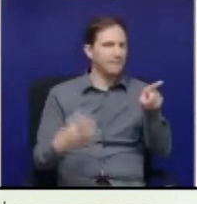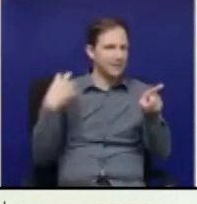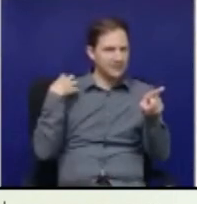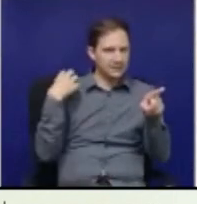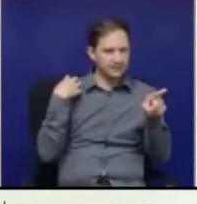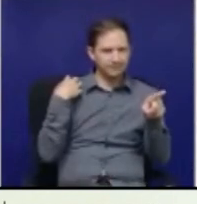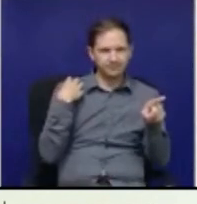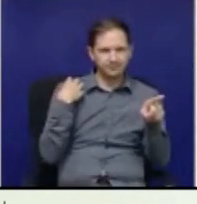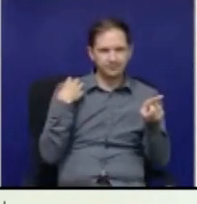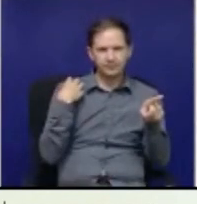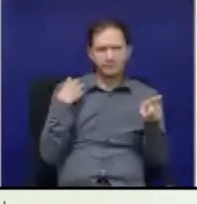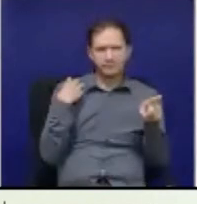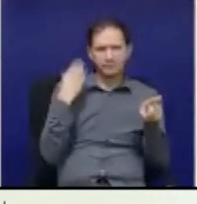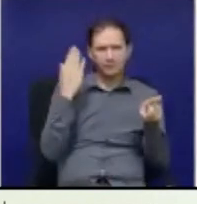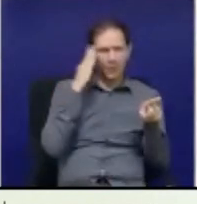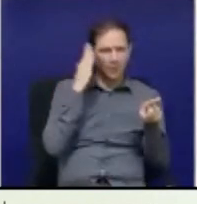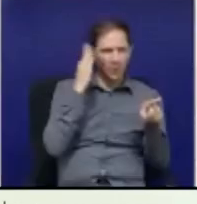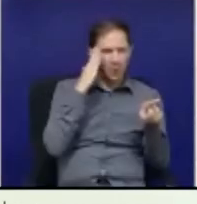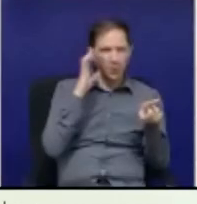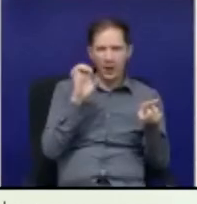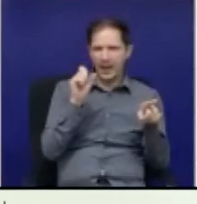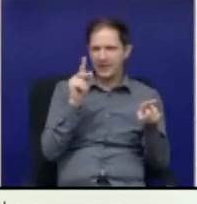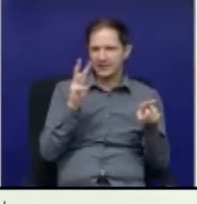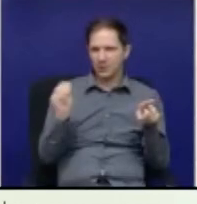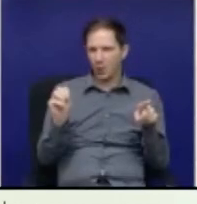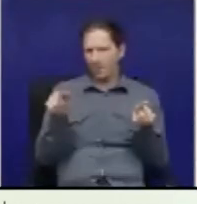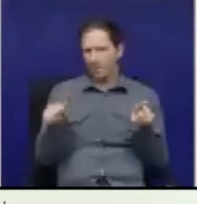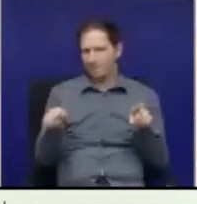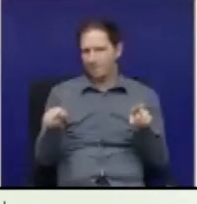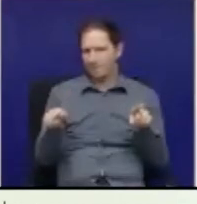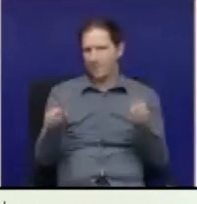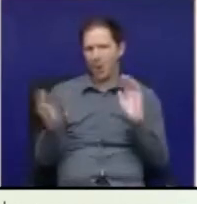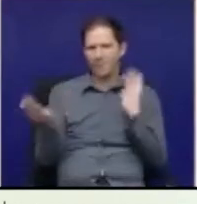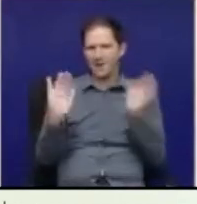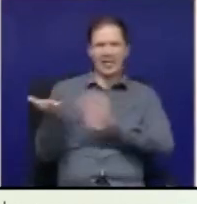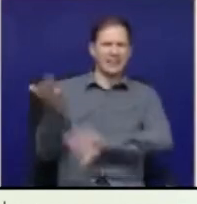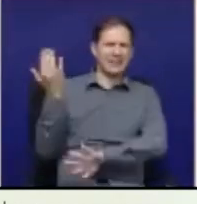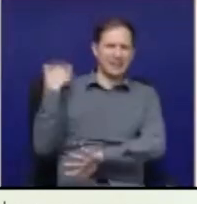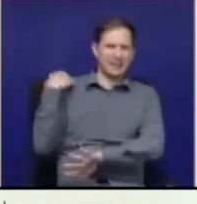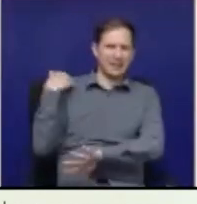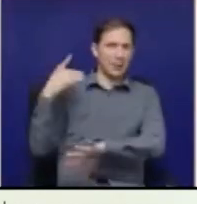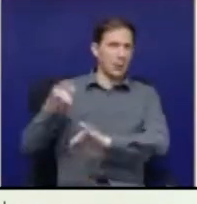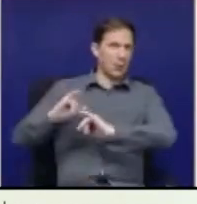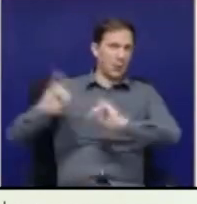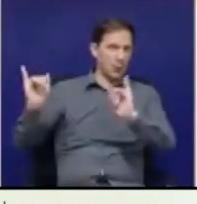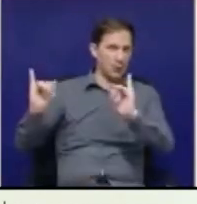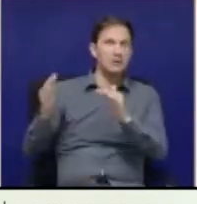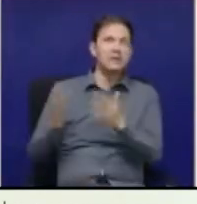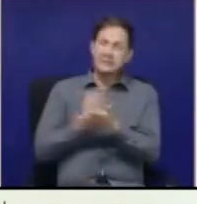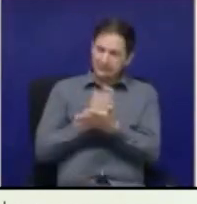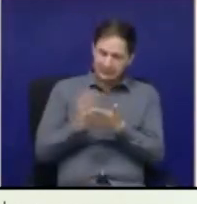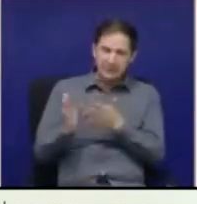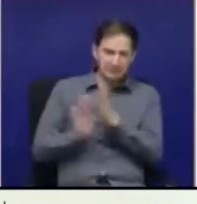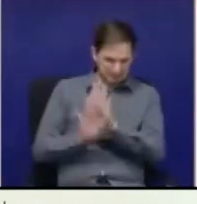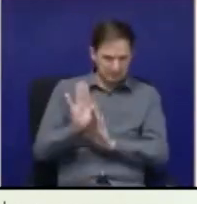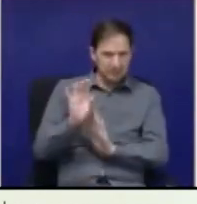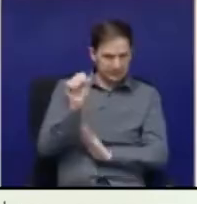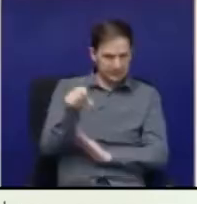Eskom is a shadow of its former self for all the wrong reasons. And while there have been some notable improvements under your